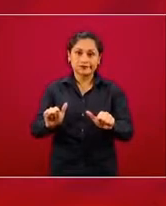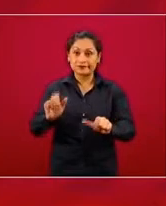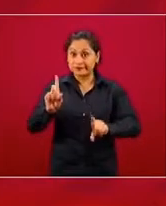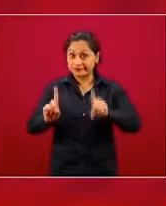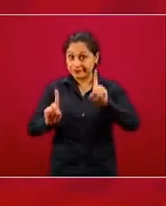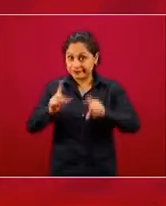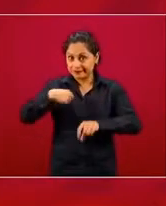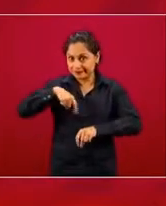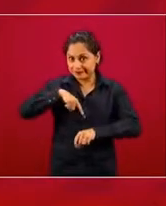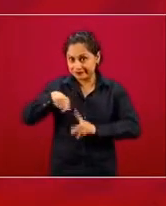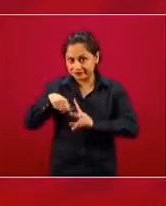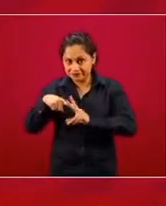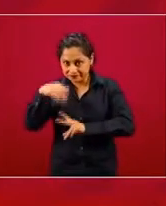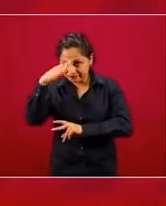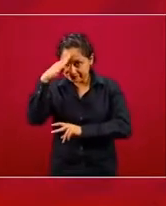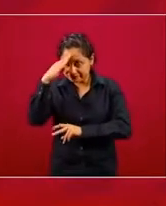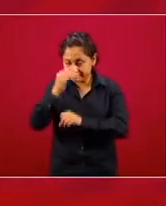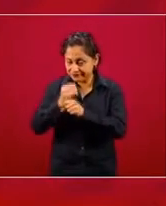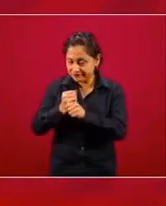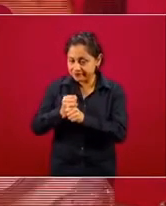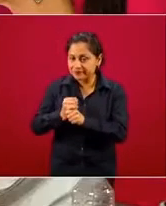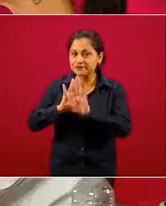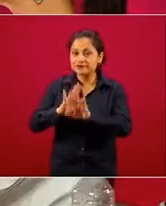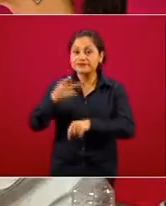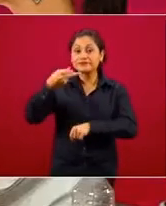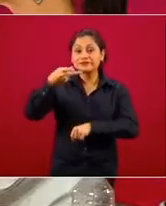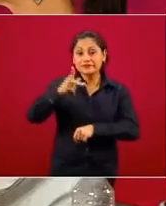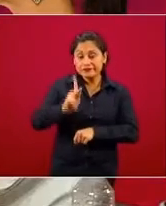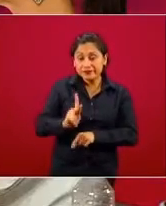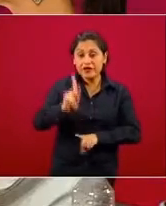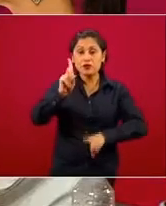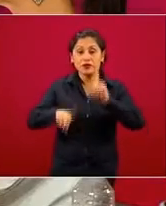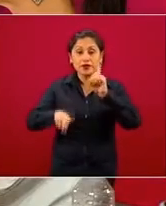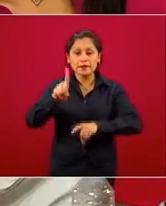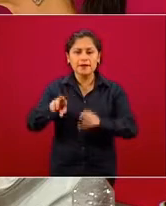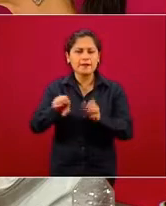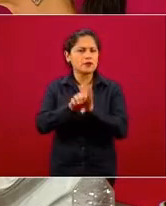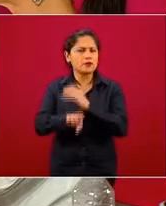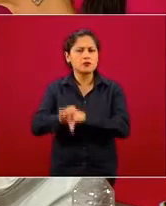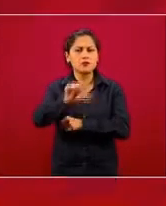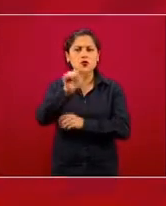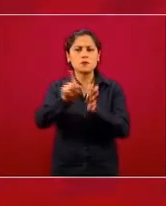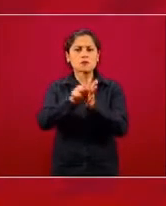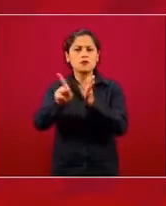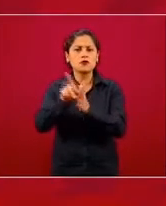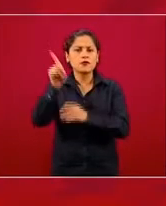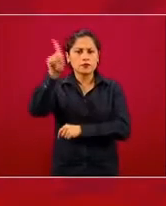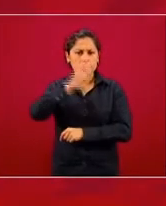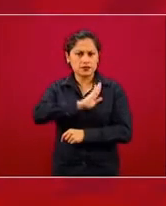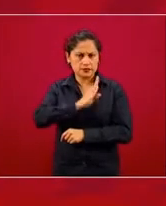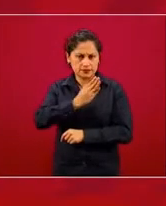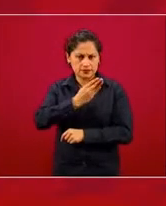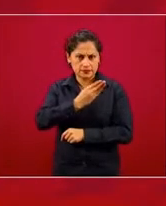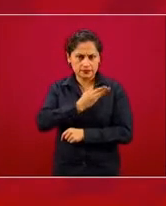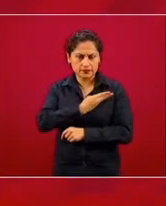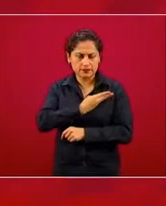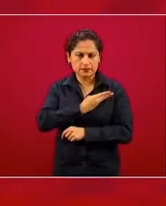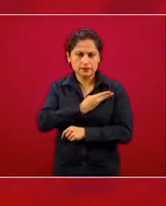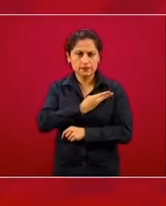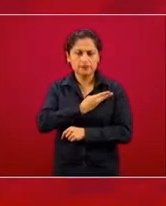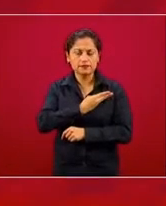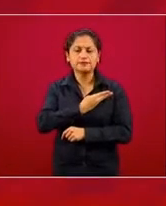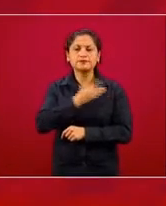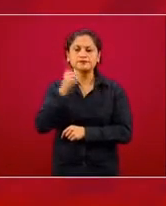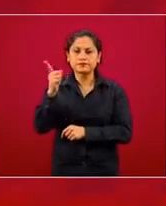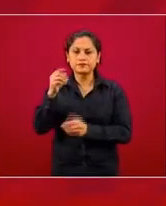do we have? Some other papers in Spanish actually published something on this topic with the hidden